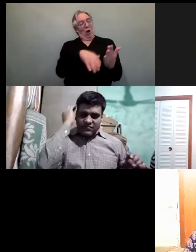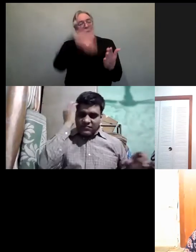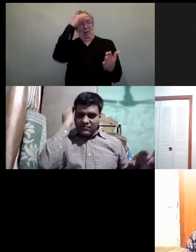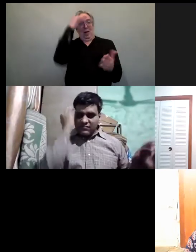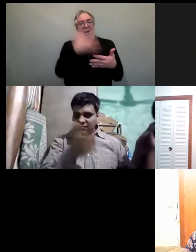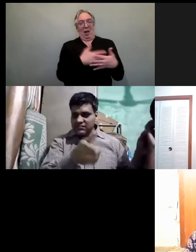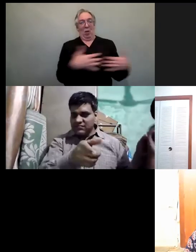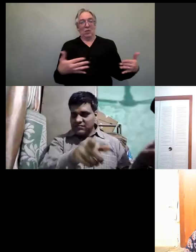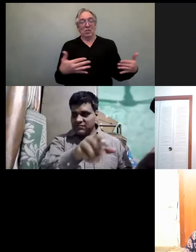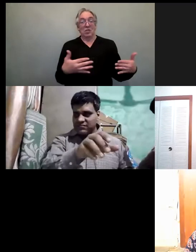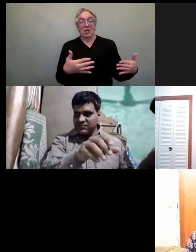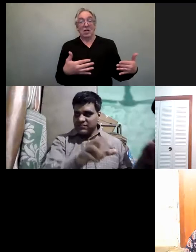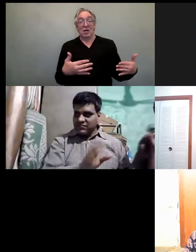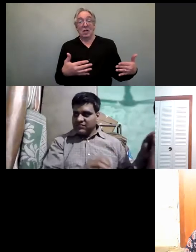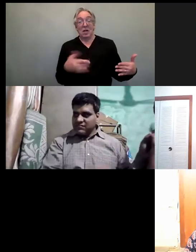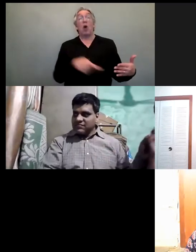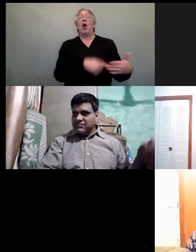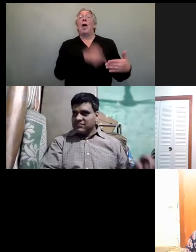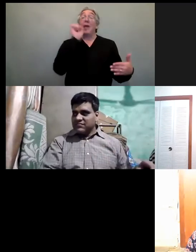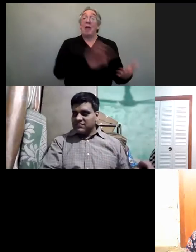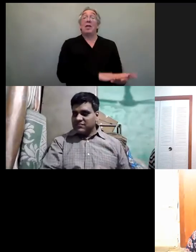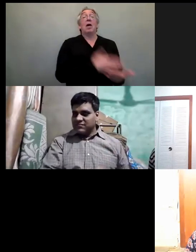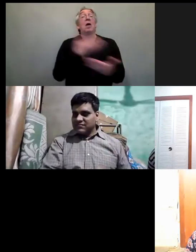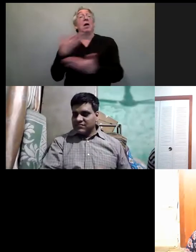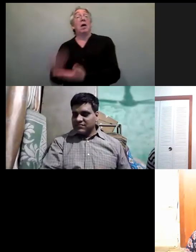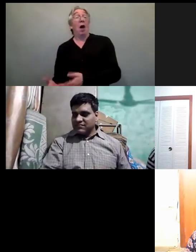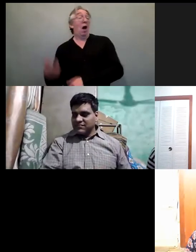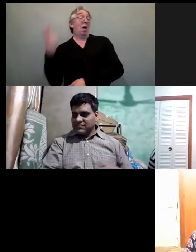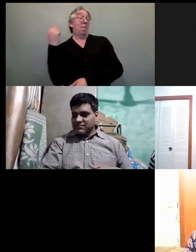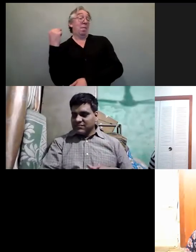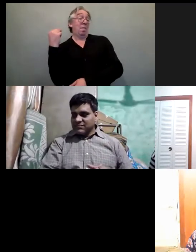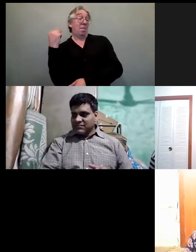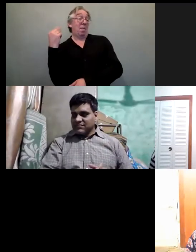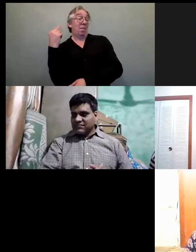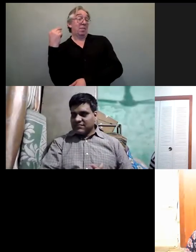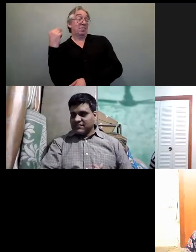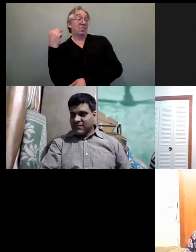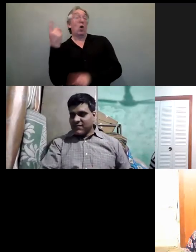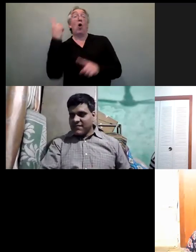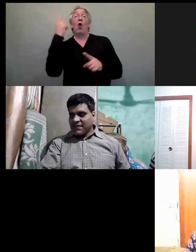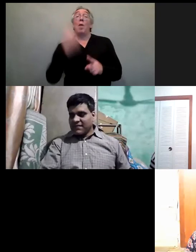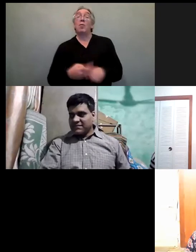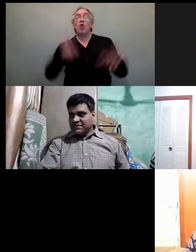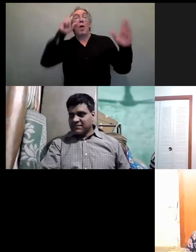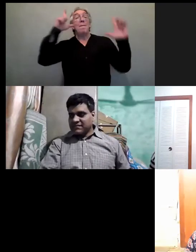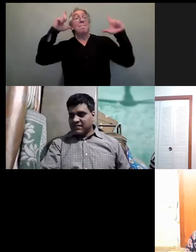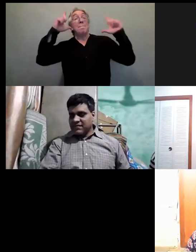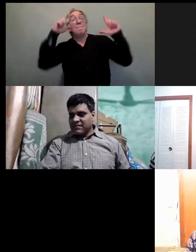digital formats. And we have the description in the images for blind and partially